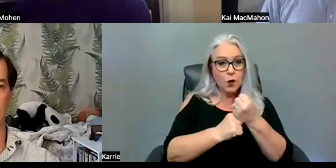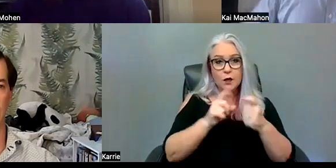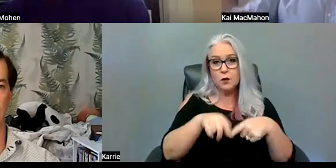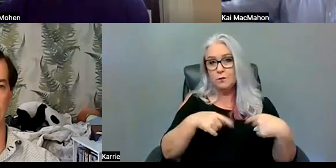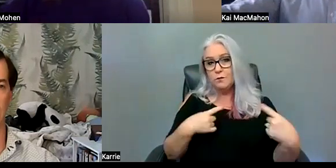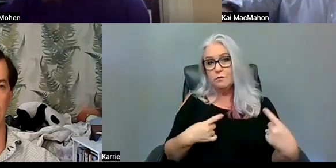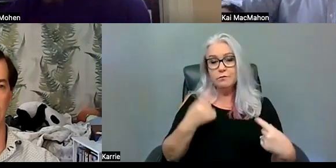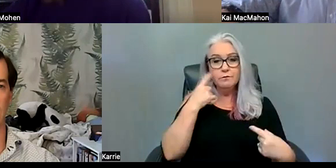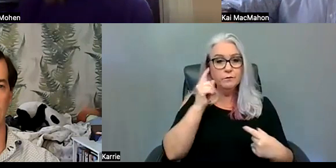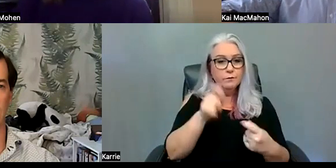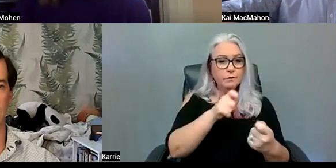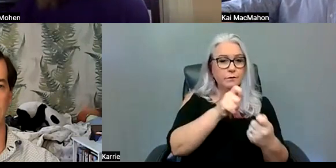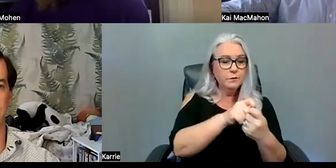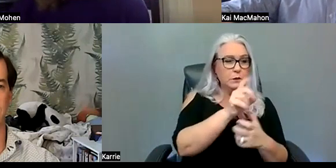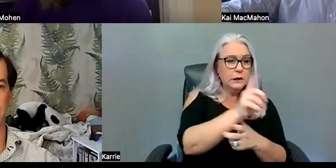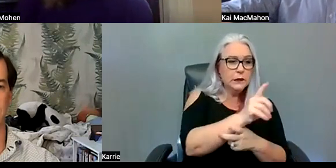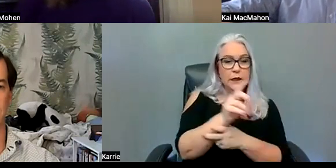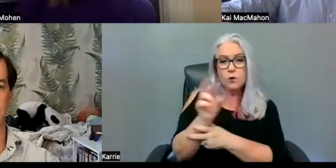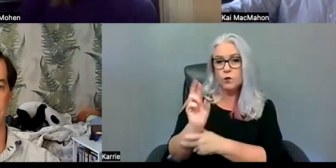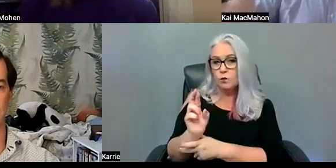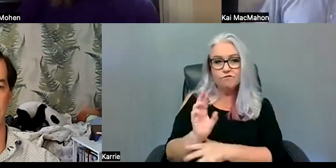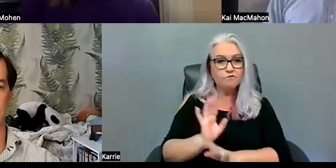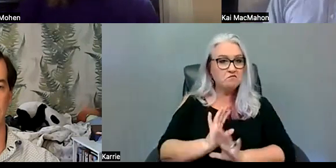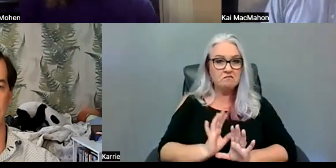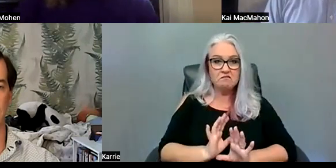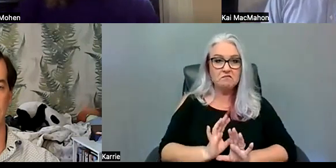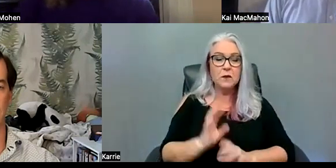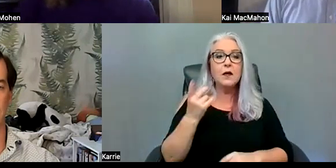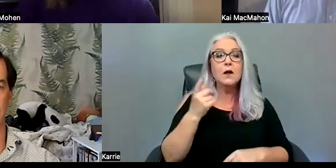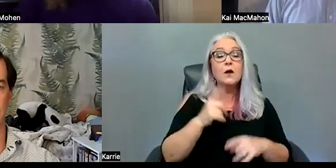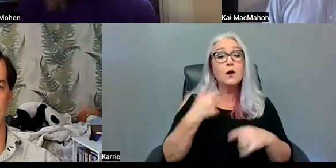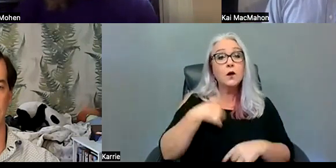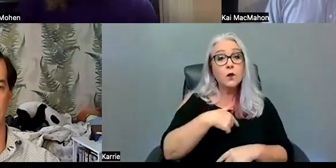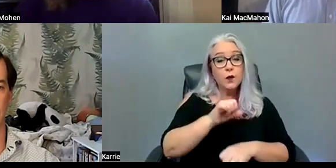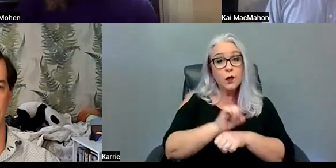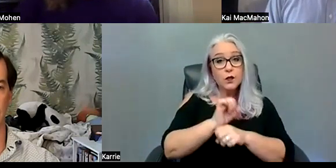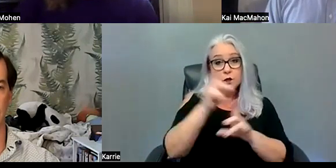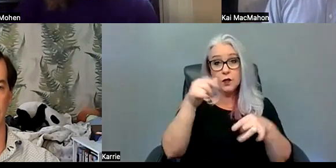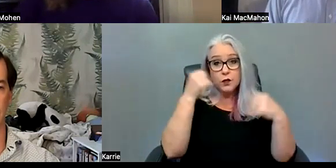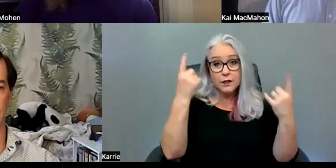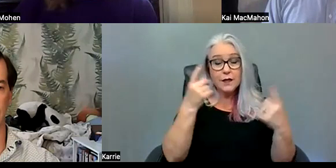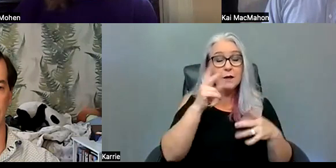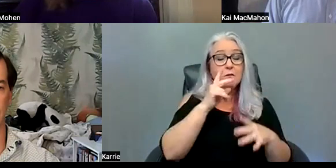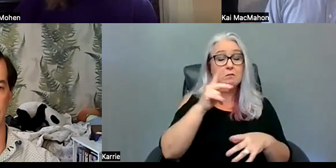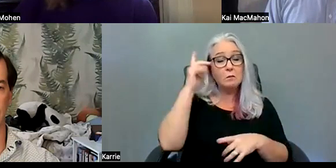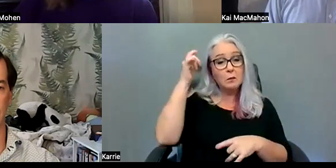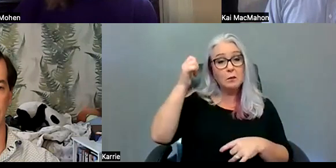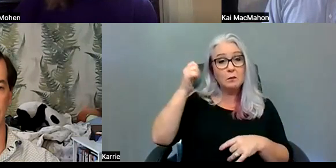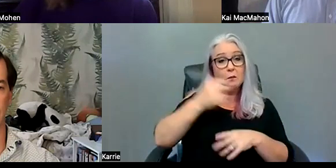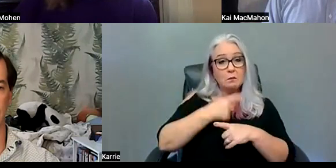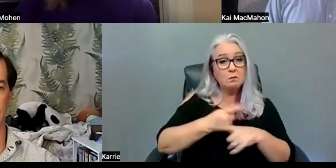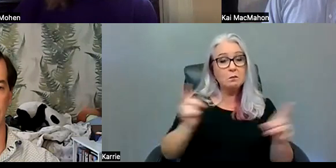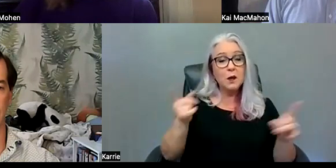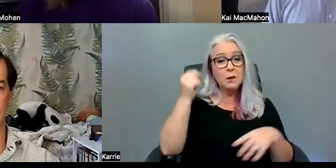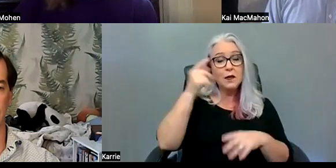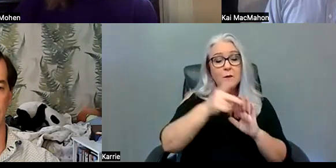or political parties, but we do work to increase understanding of public policy issues, and we seek